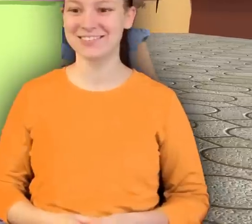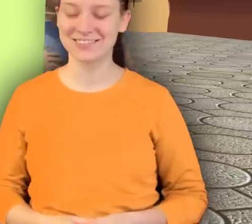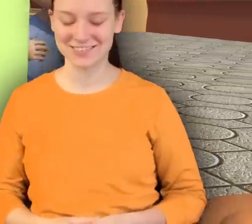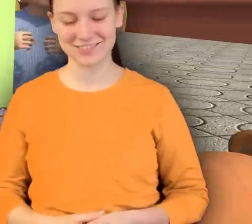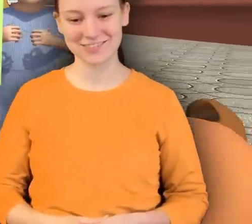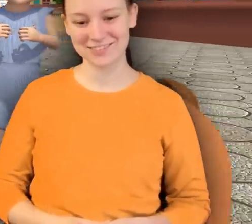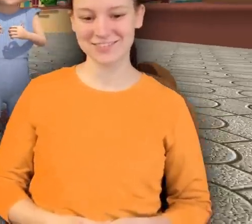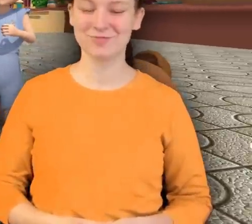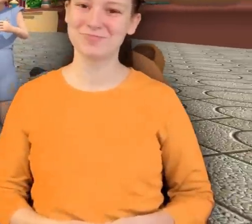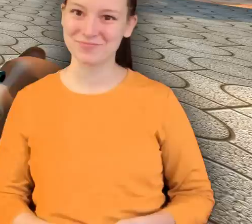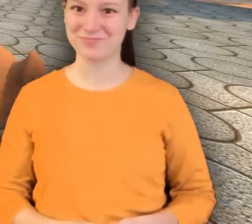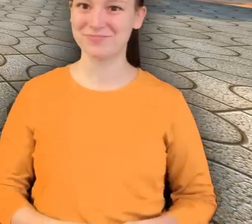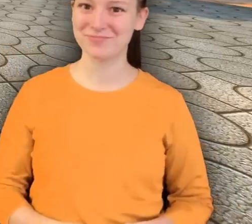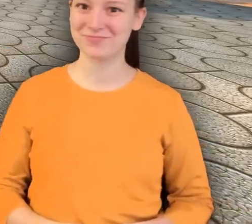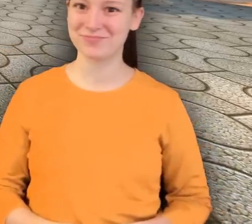bingo